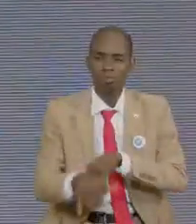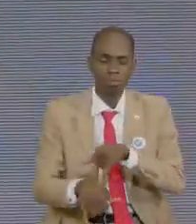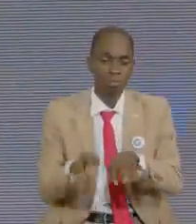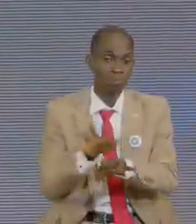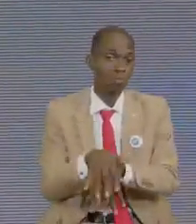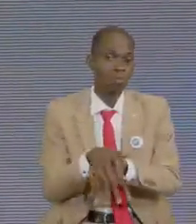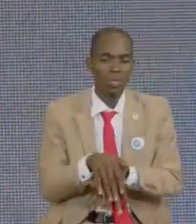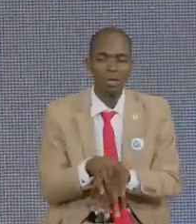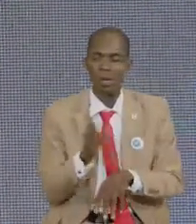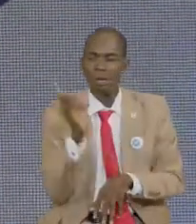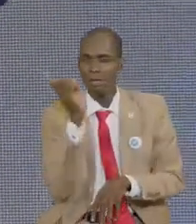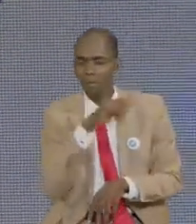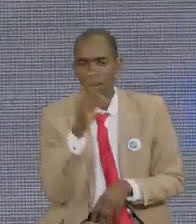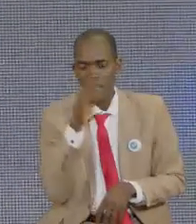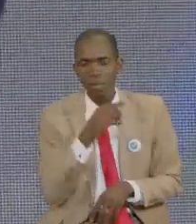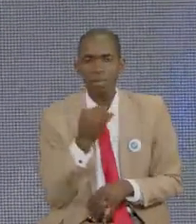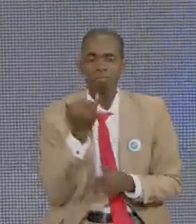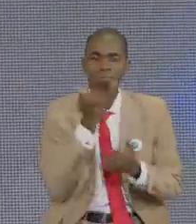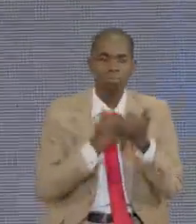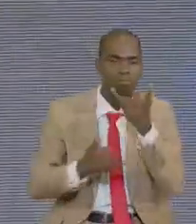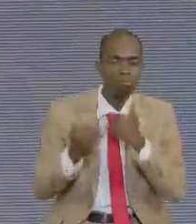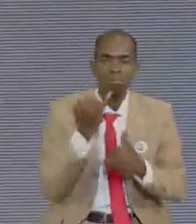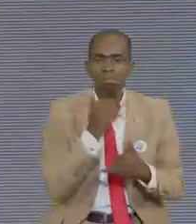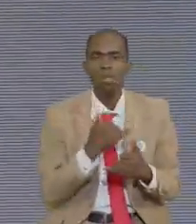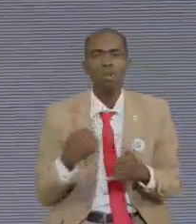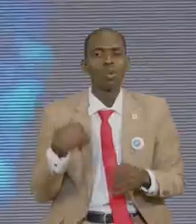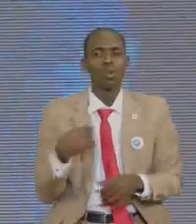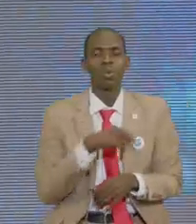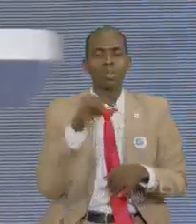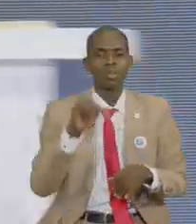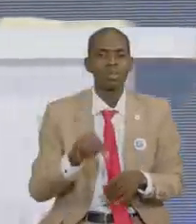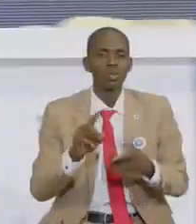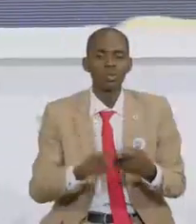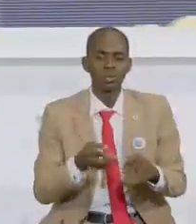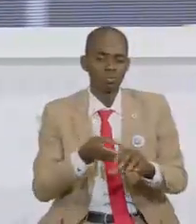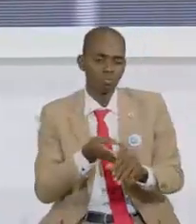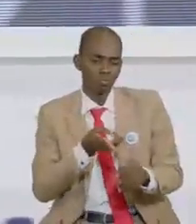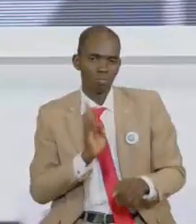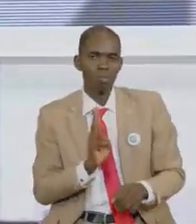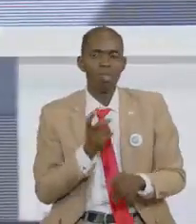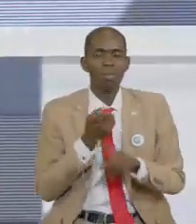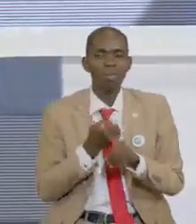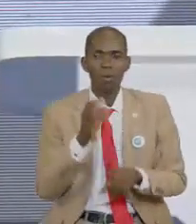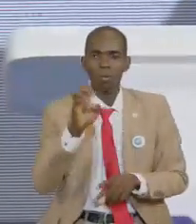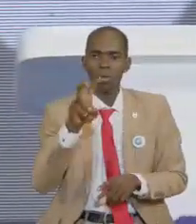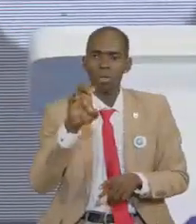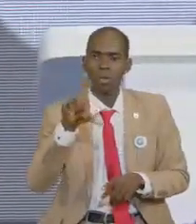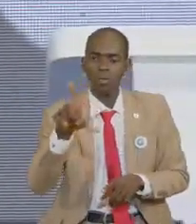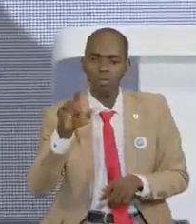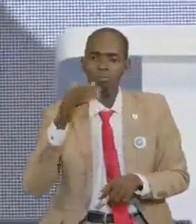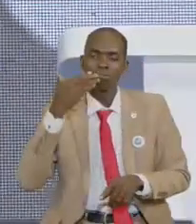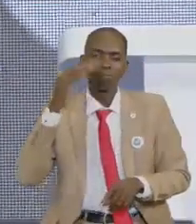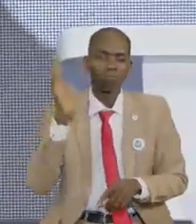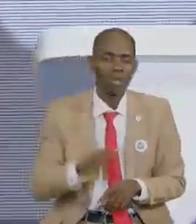falsehood, error. We have to come out of evil, out of